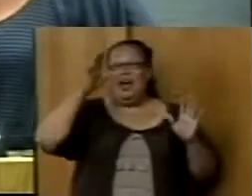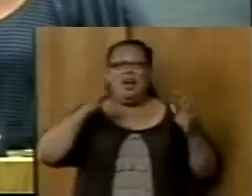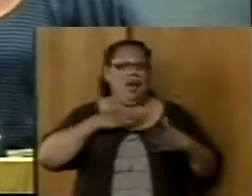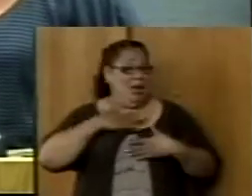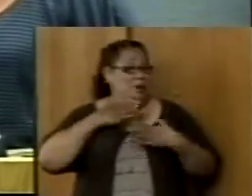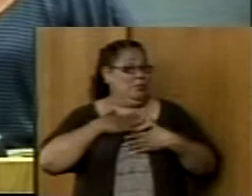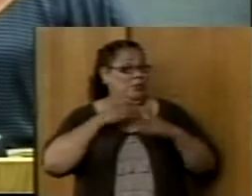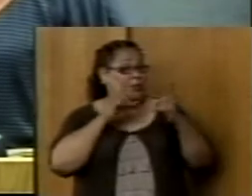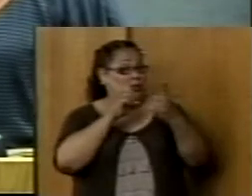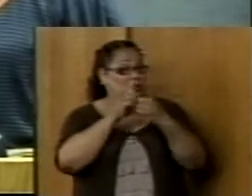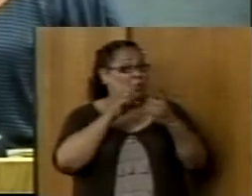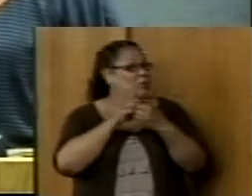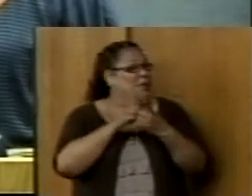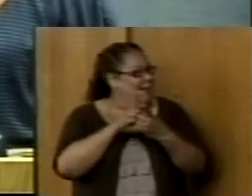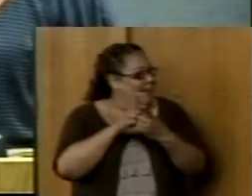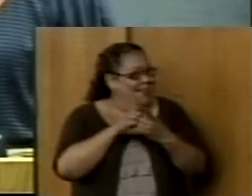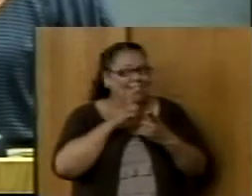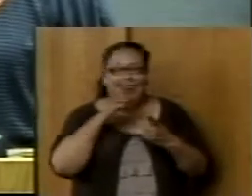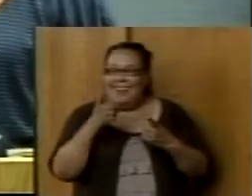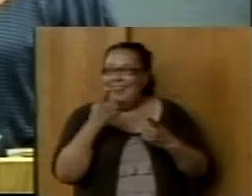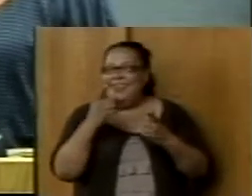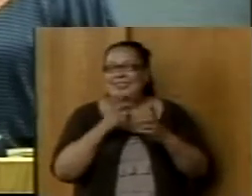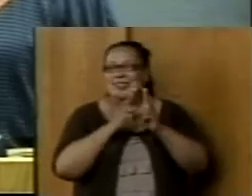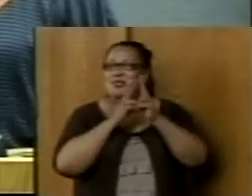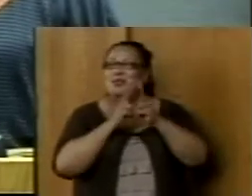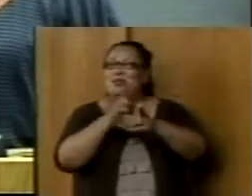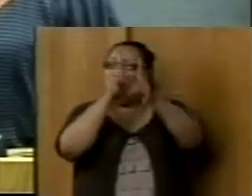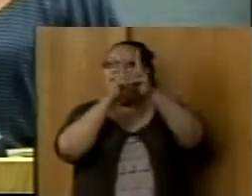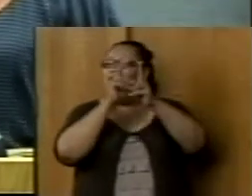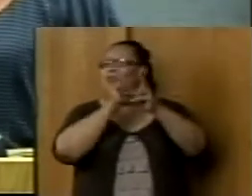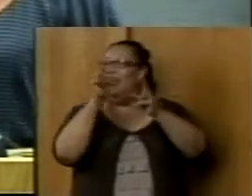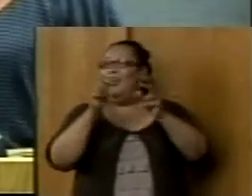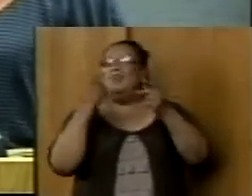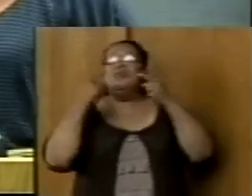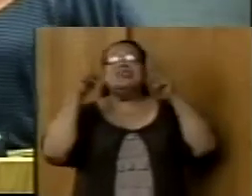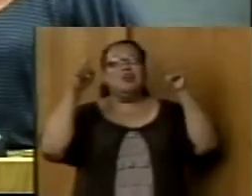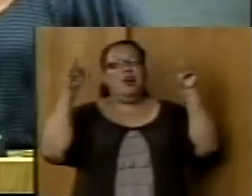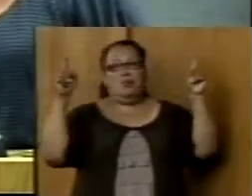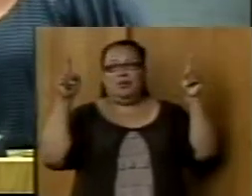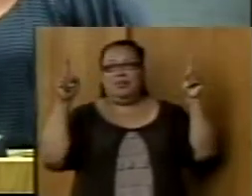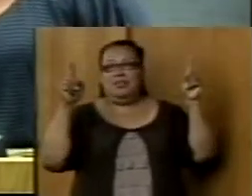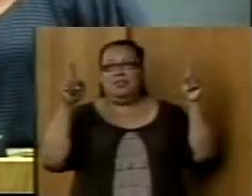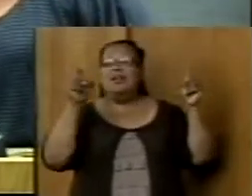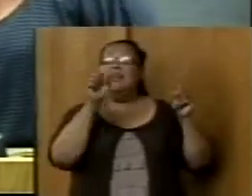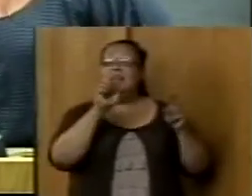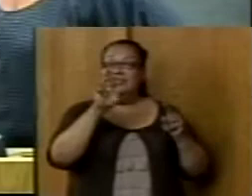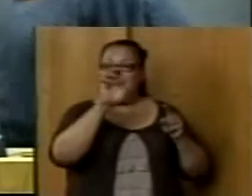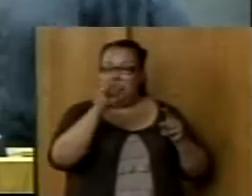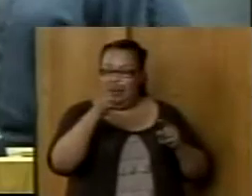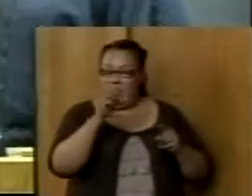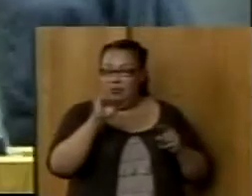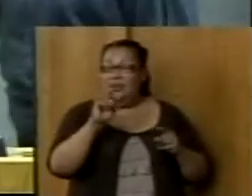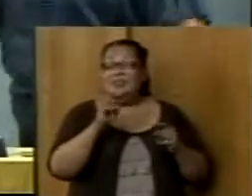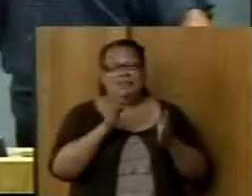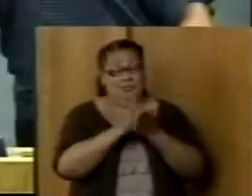and glad that he's here with his son to honor all of his accomplishments. At this time, I believe Sergio has something to share with